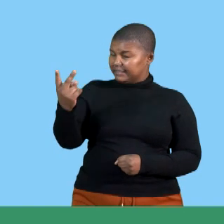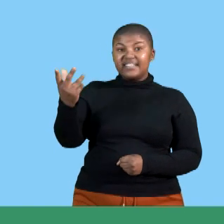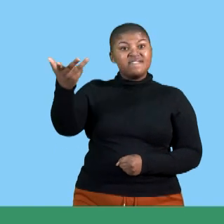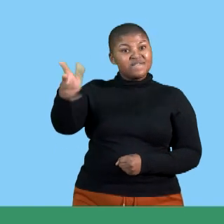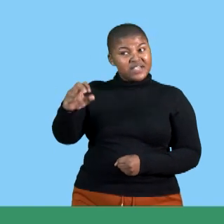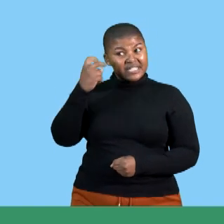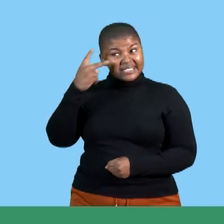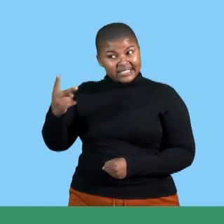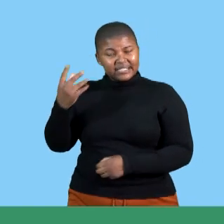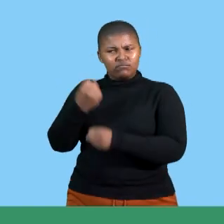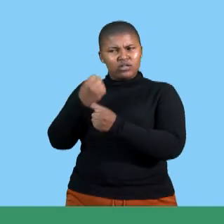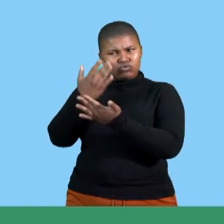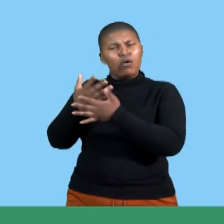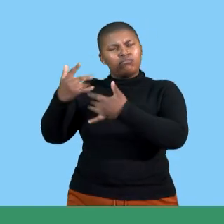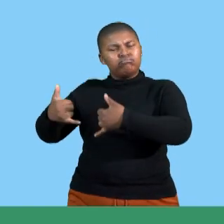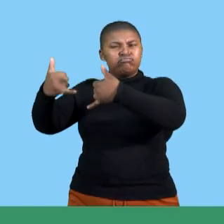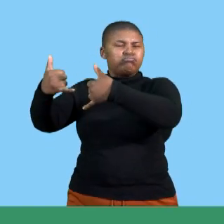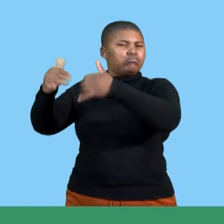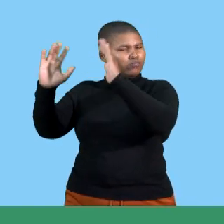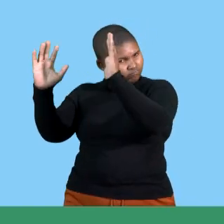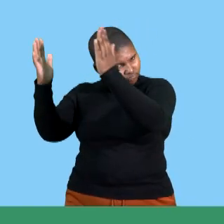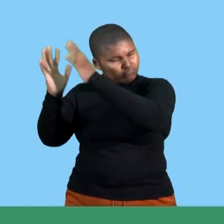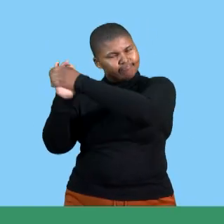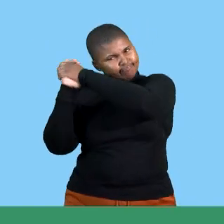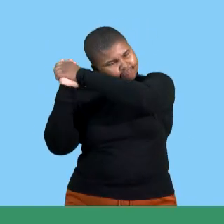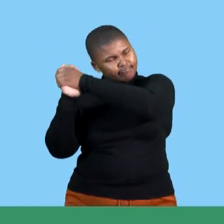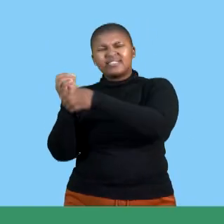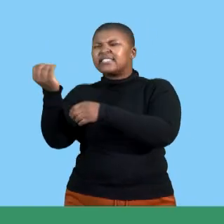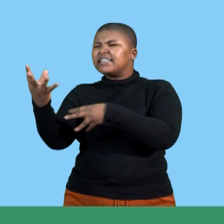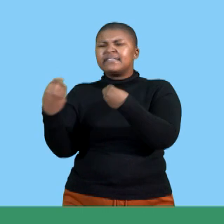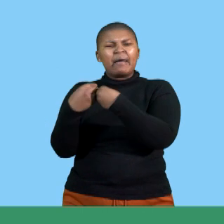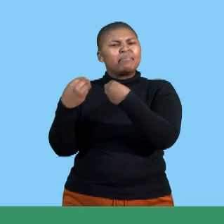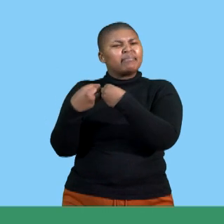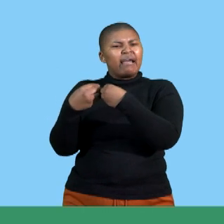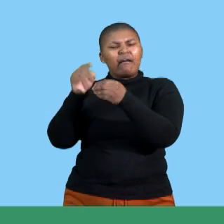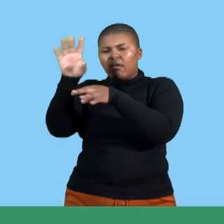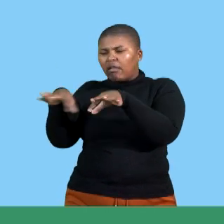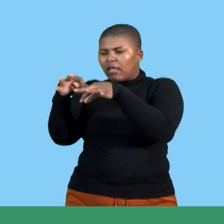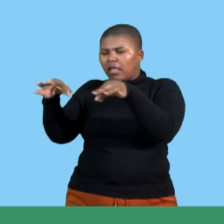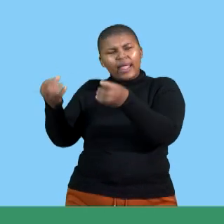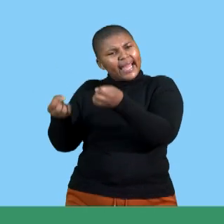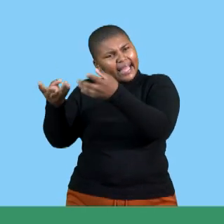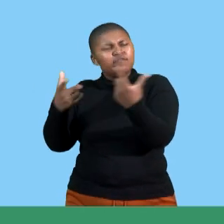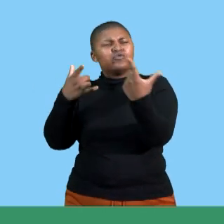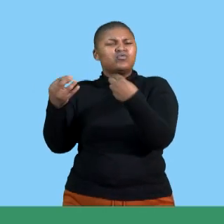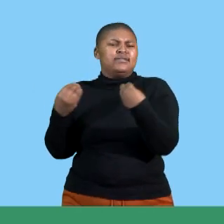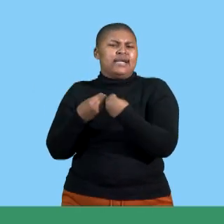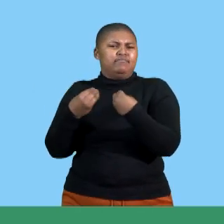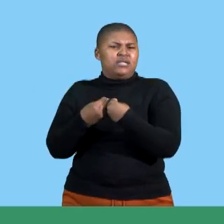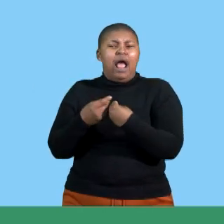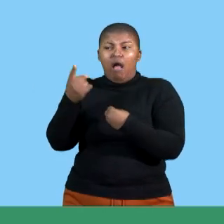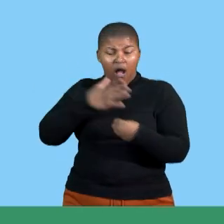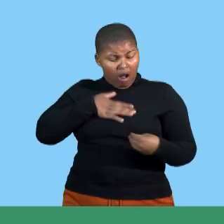also rewarding achievement, to say this was good. So you can give them incentives, you can give them rewards, do something.